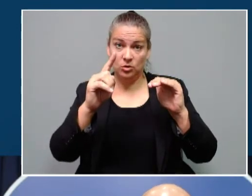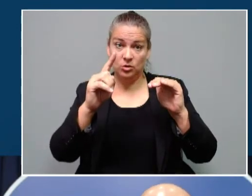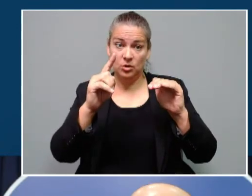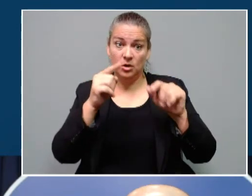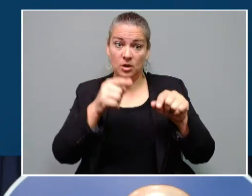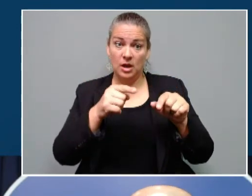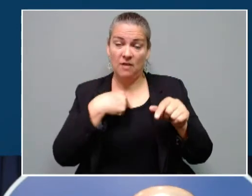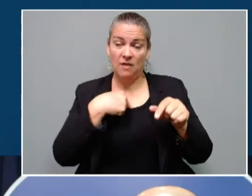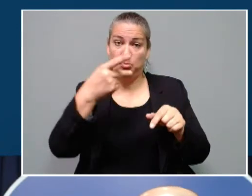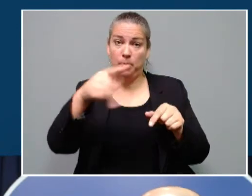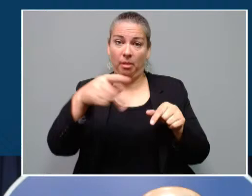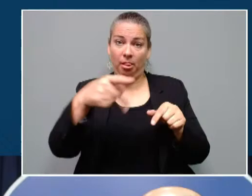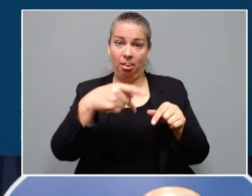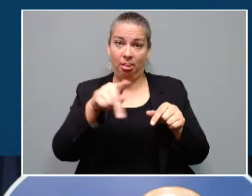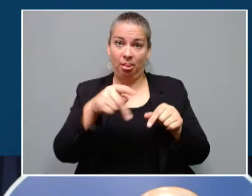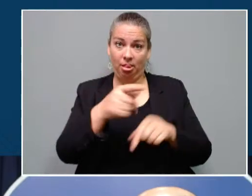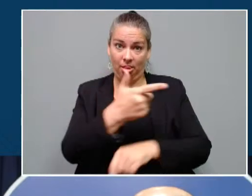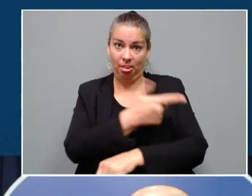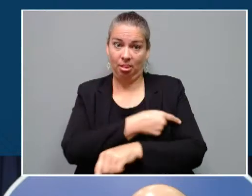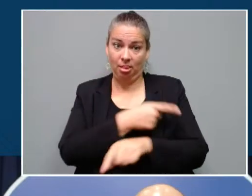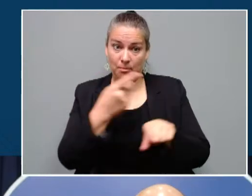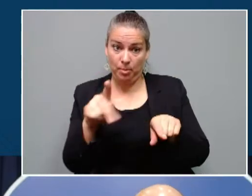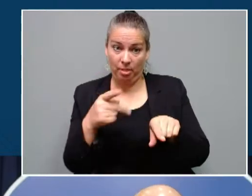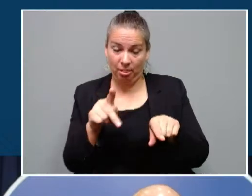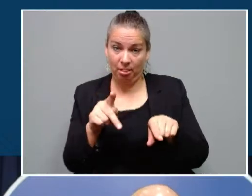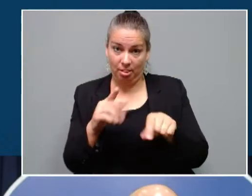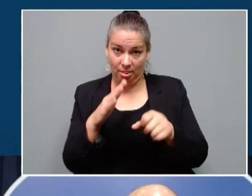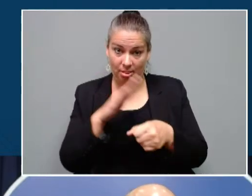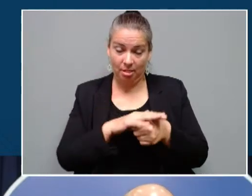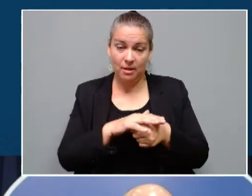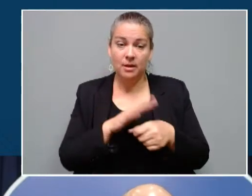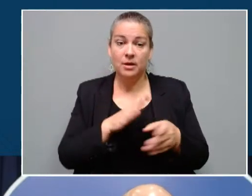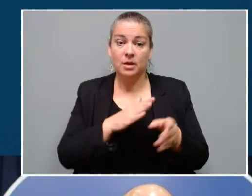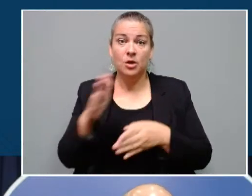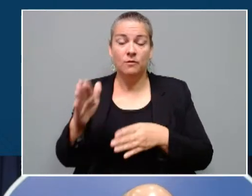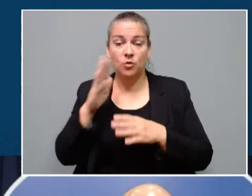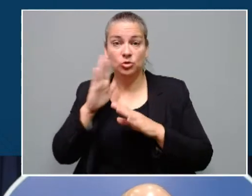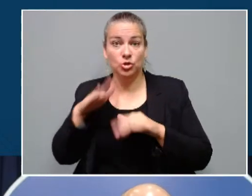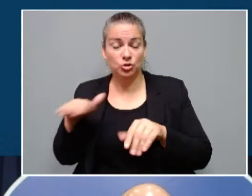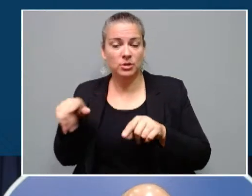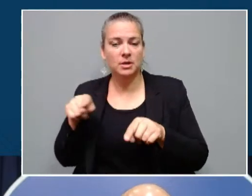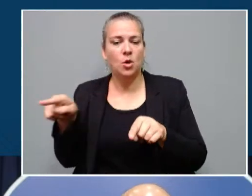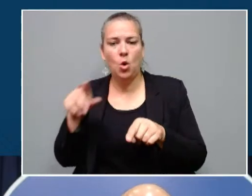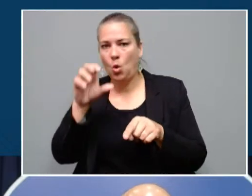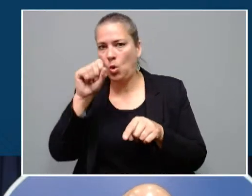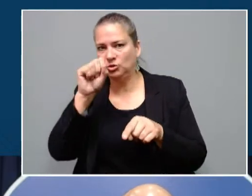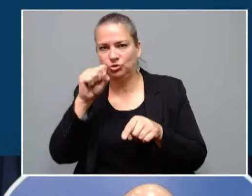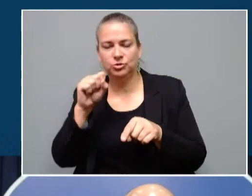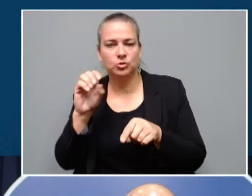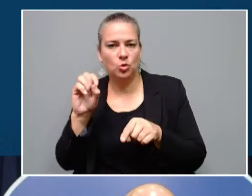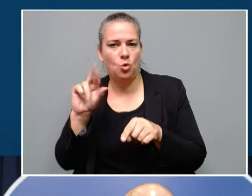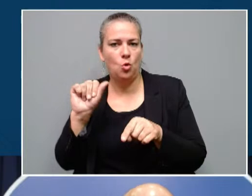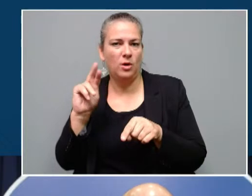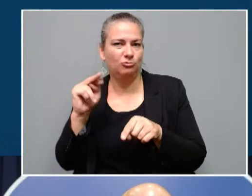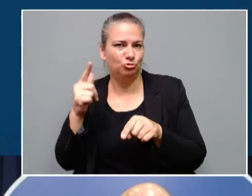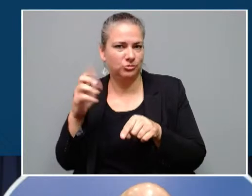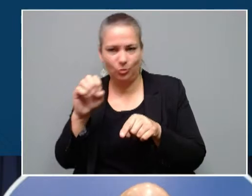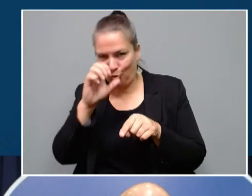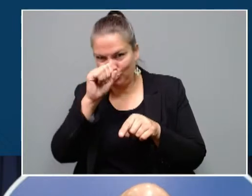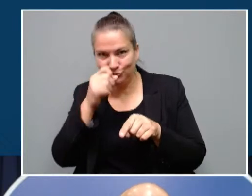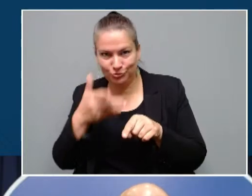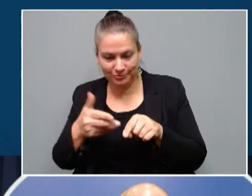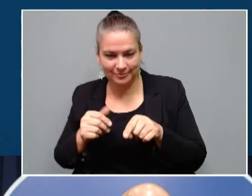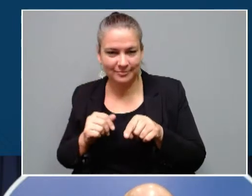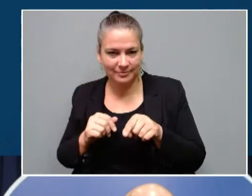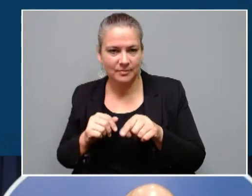purple cap and purple language. The pediatric one will be in an orange, or bottle with an orange cap and orange language. This is